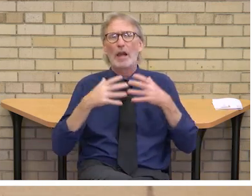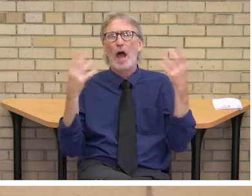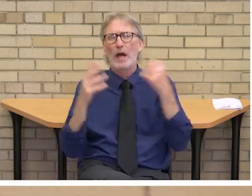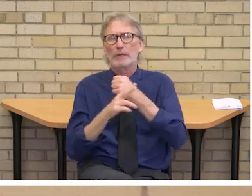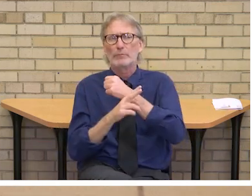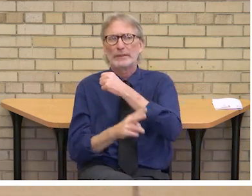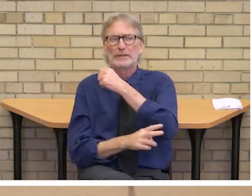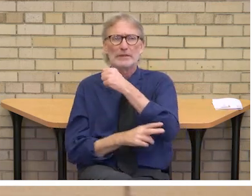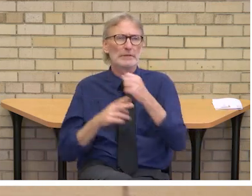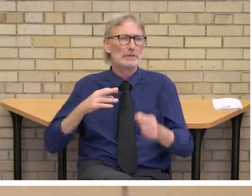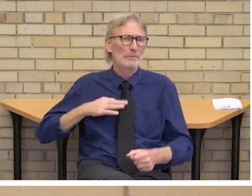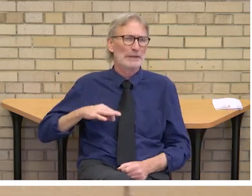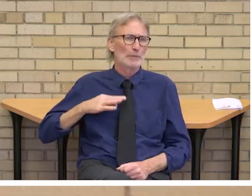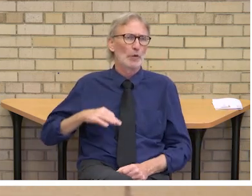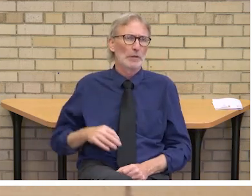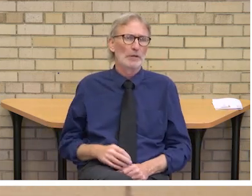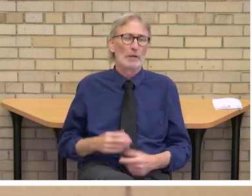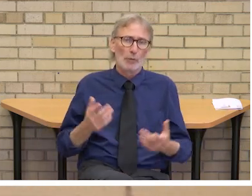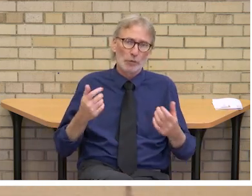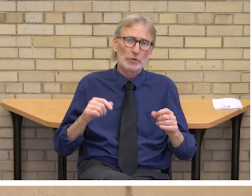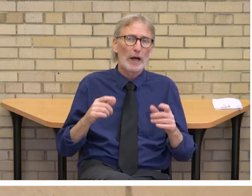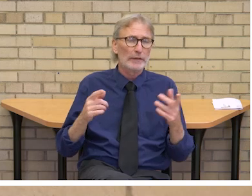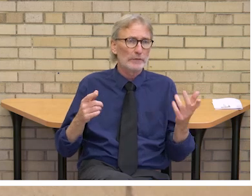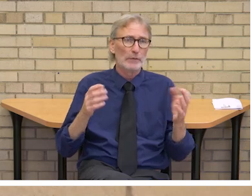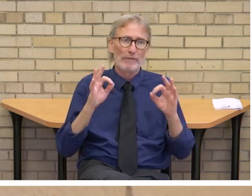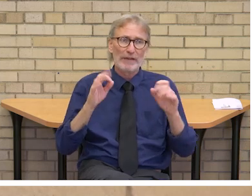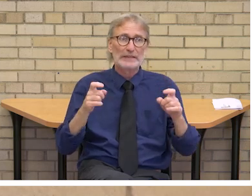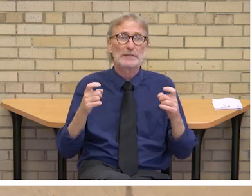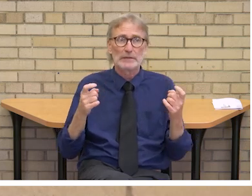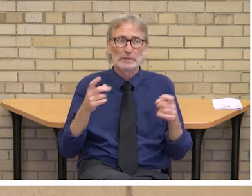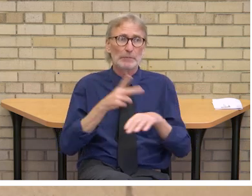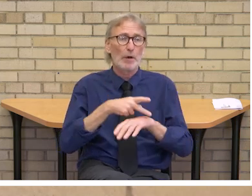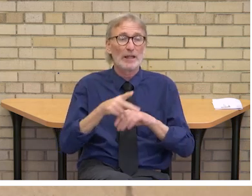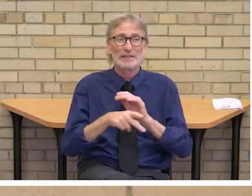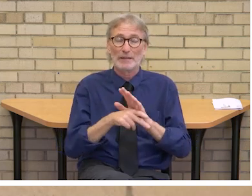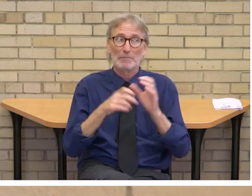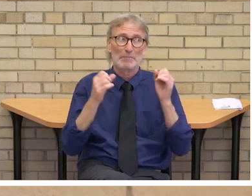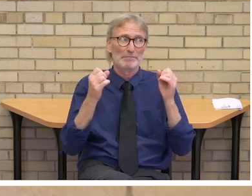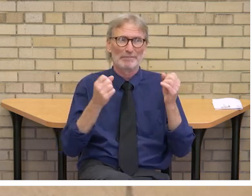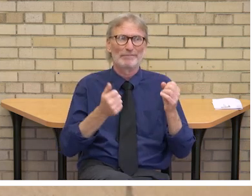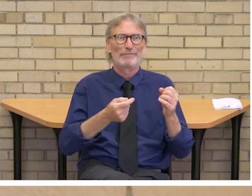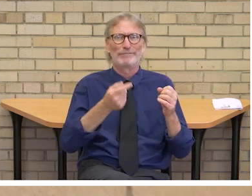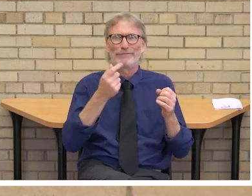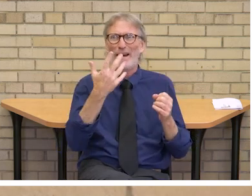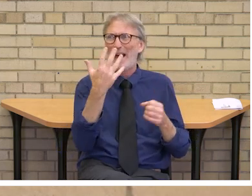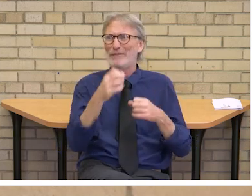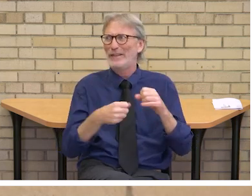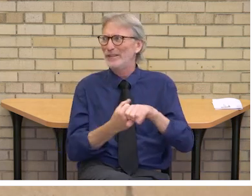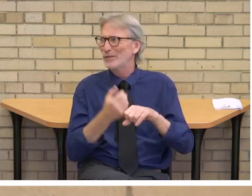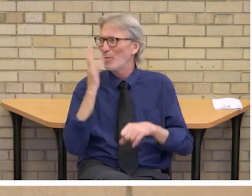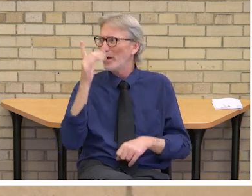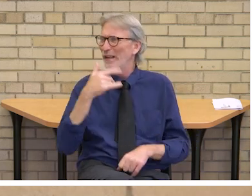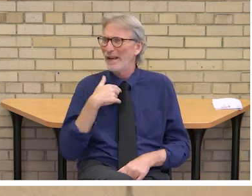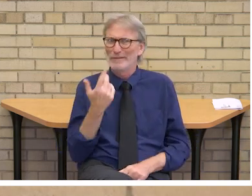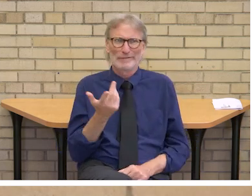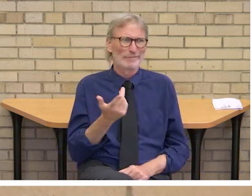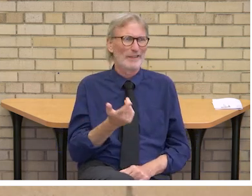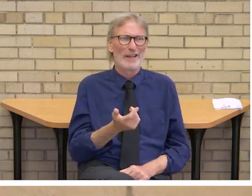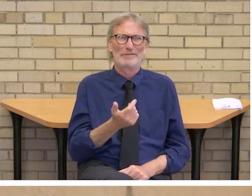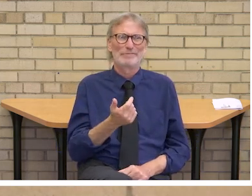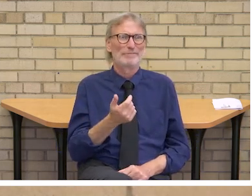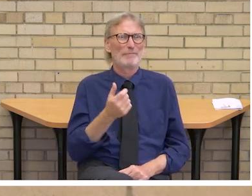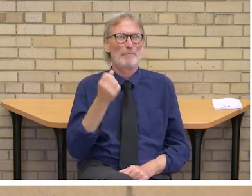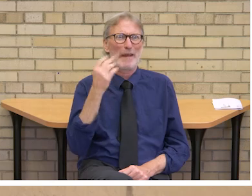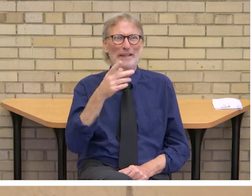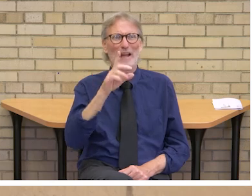city, and we're working to do these kinds of projects on dozens of bridges in the next 5 years. And this